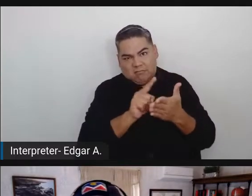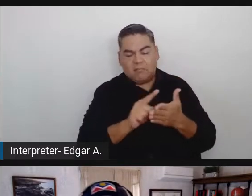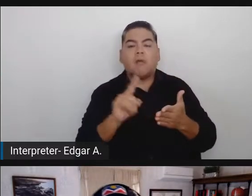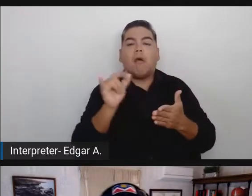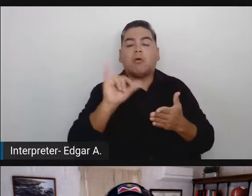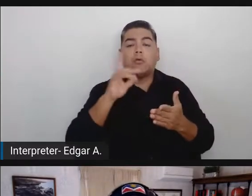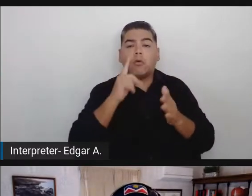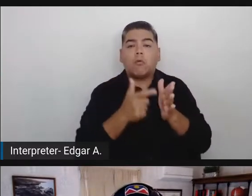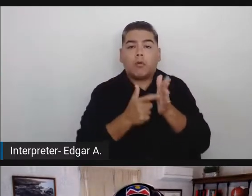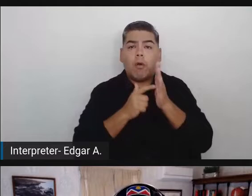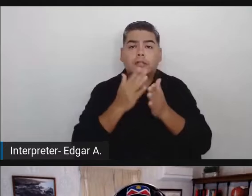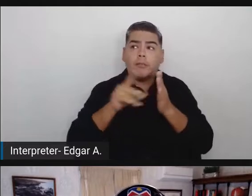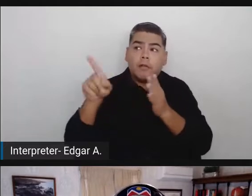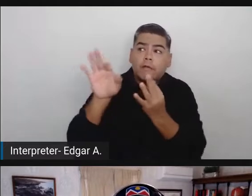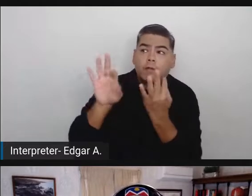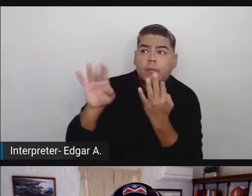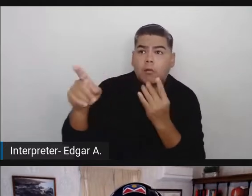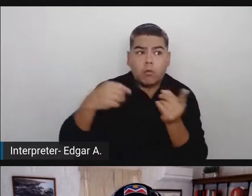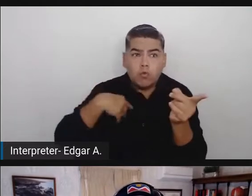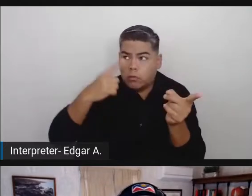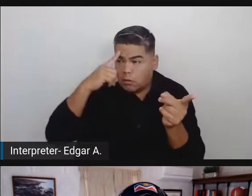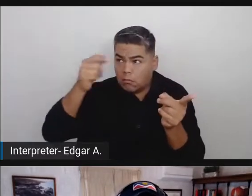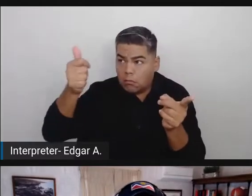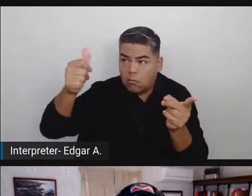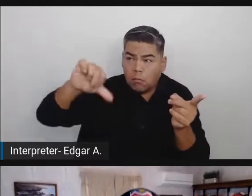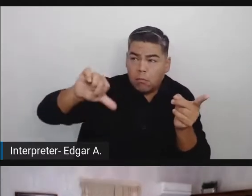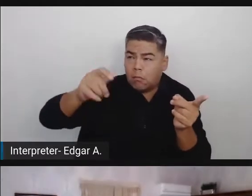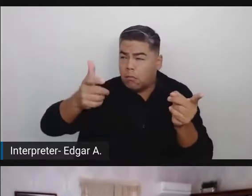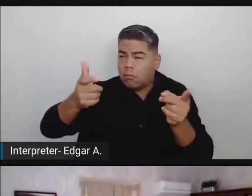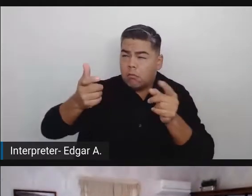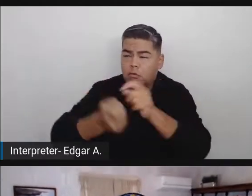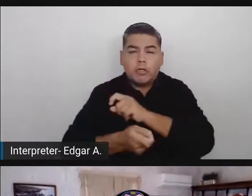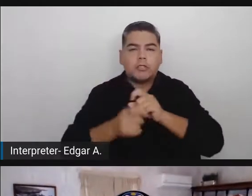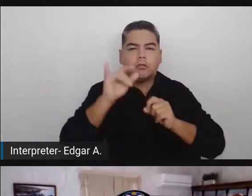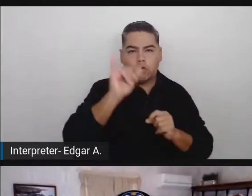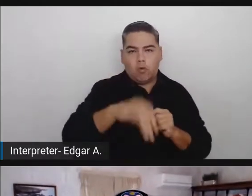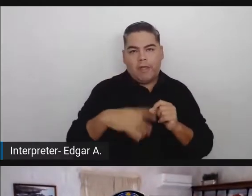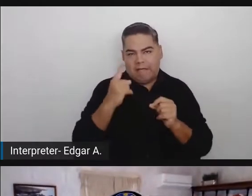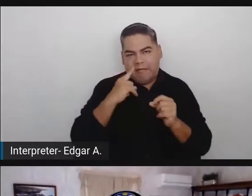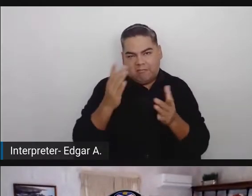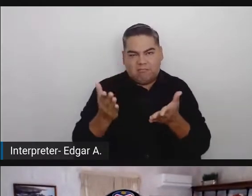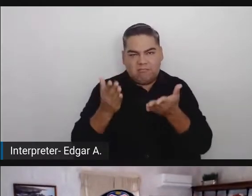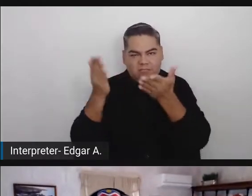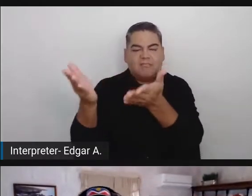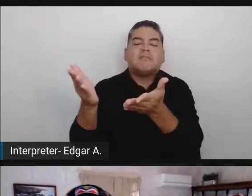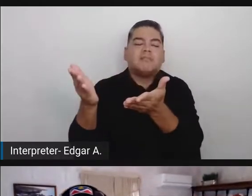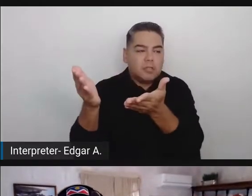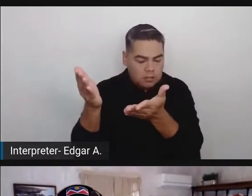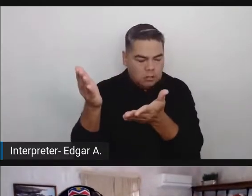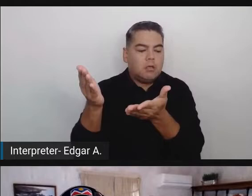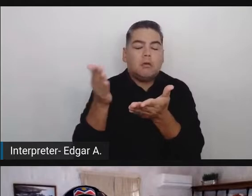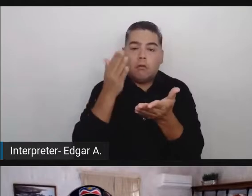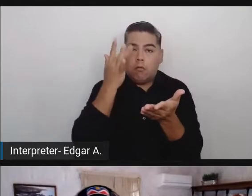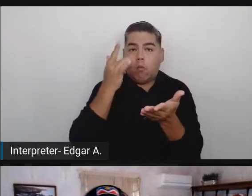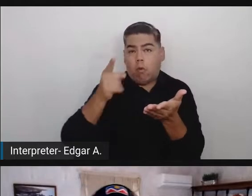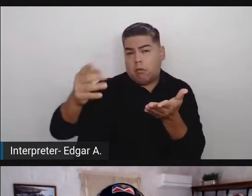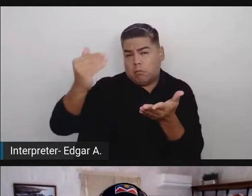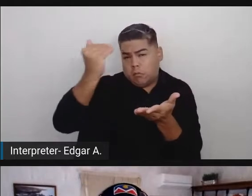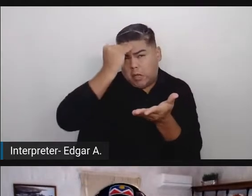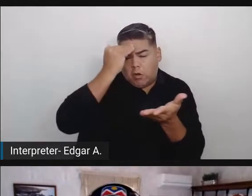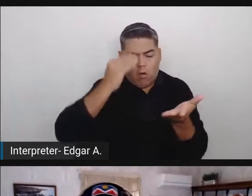requires some of their feedback sometimes with the alt text. But I use that too as a selling point, because then they know that at least they're going to